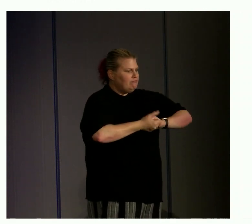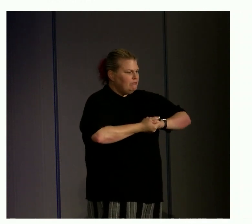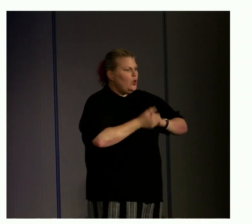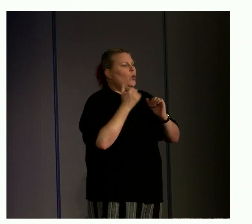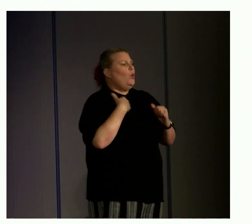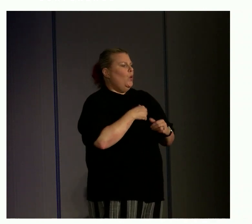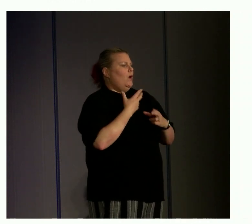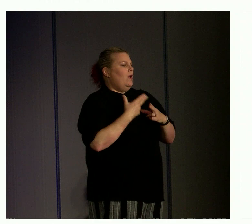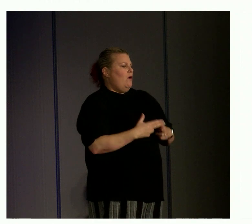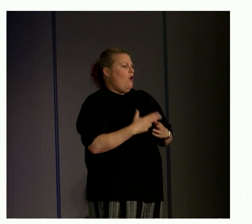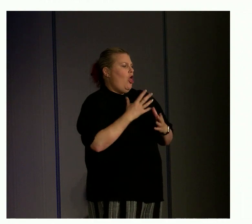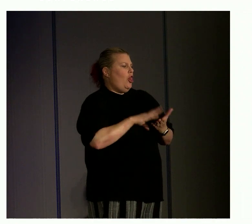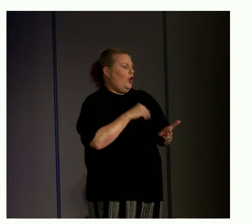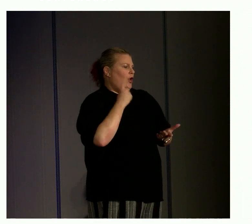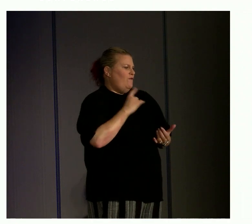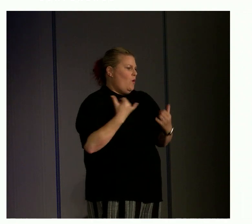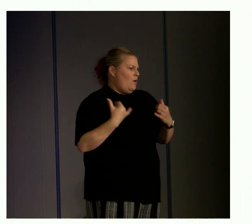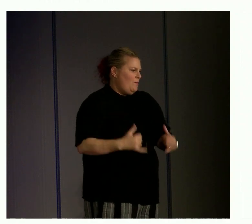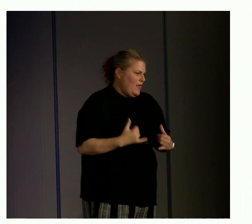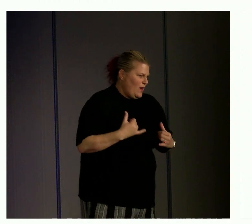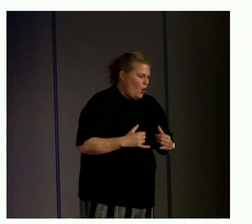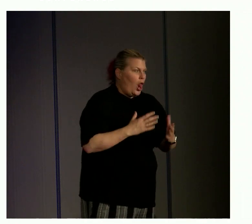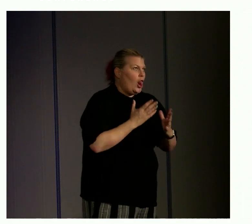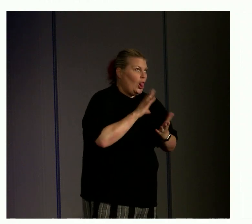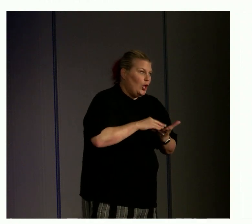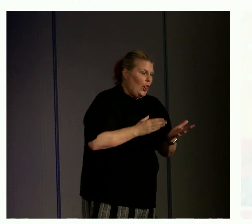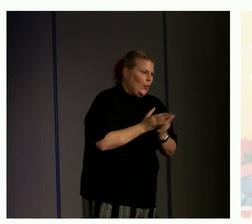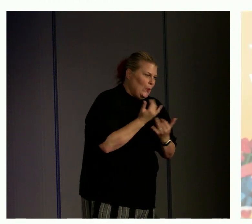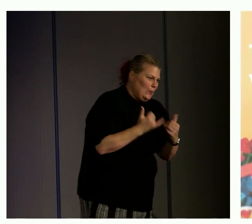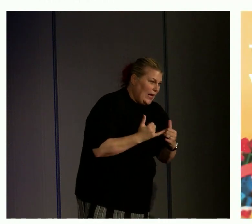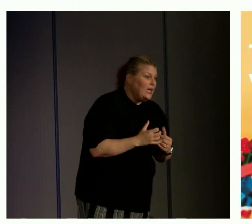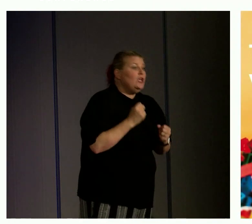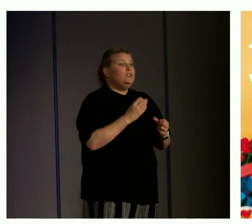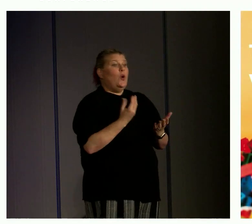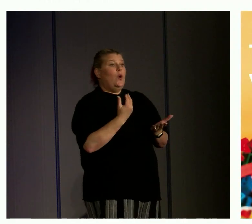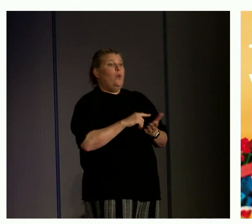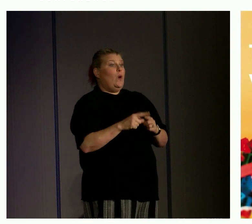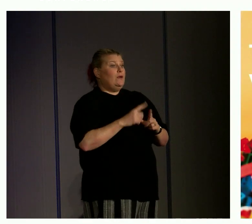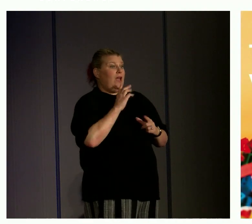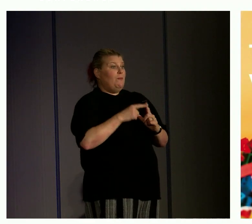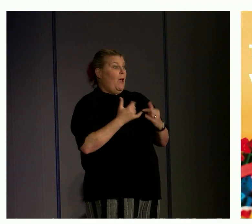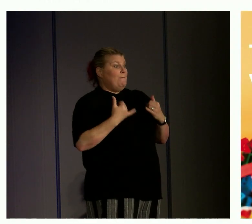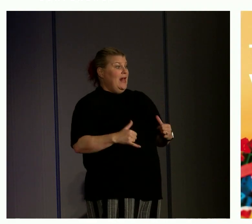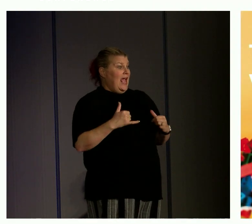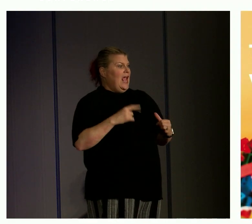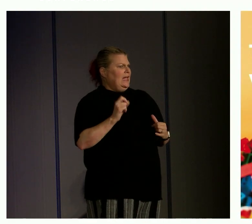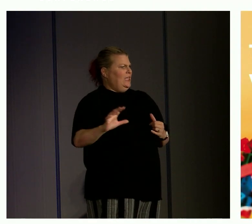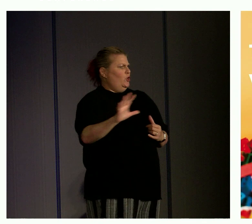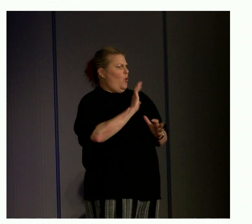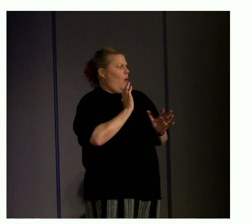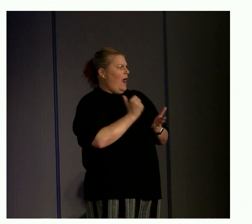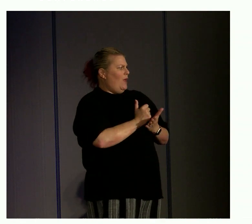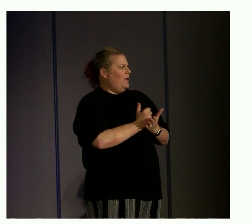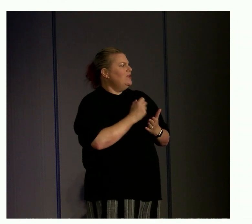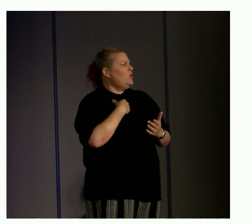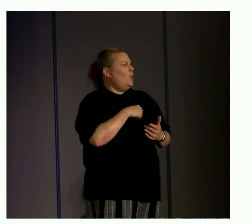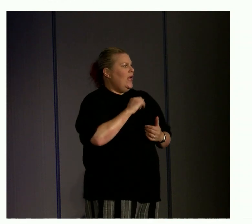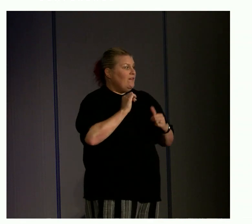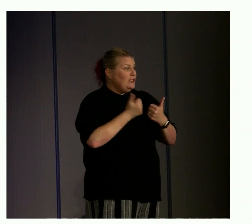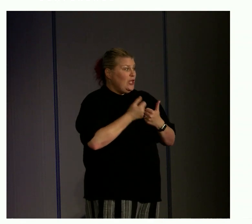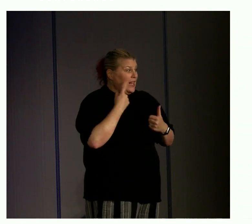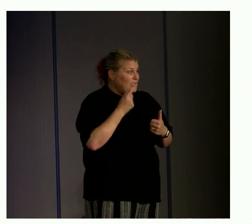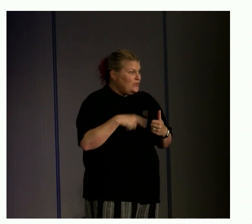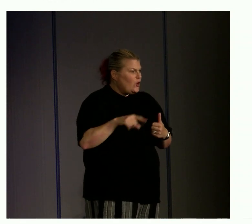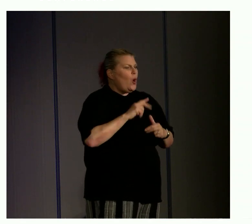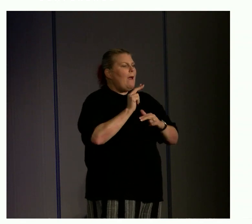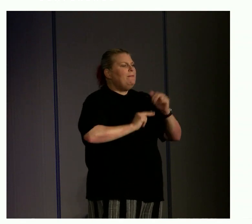play. And to answer what is play, I need your help. So we have a challenge for you, a